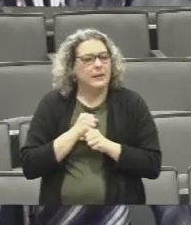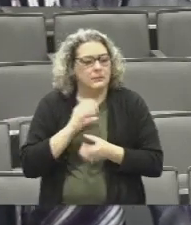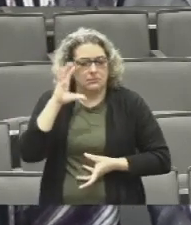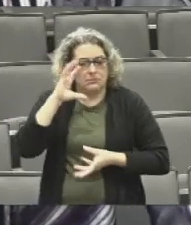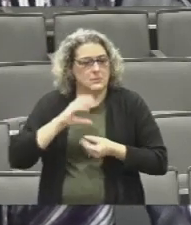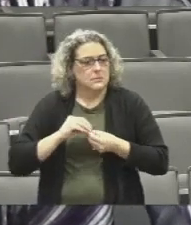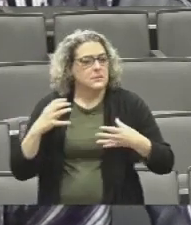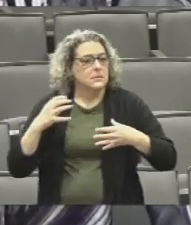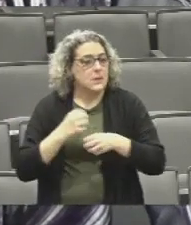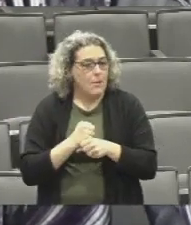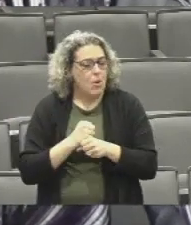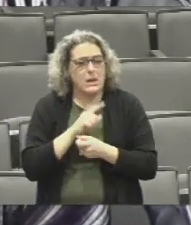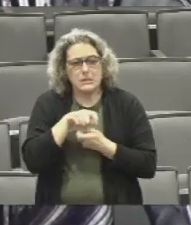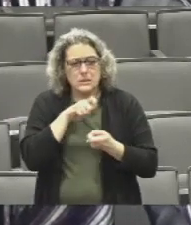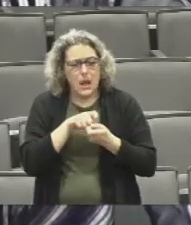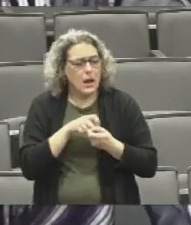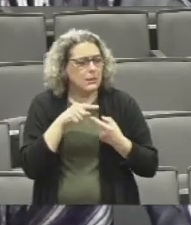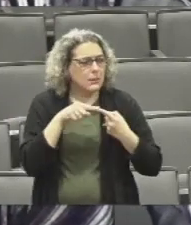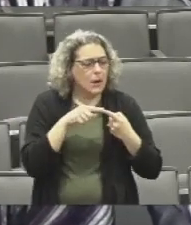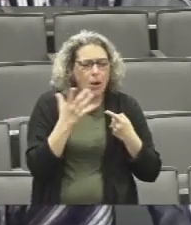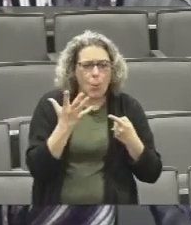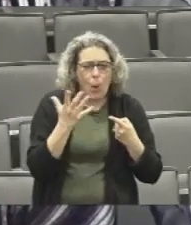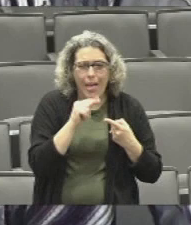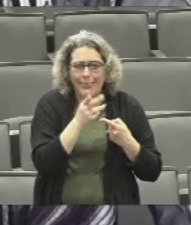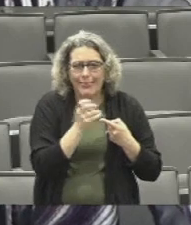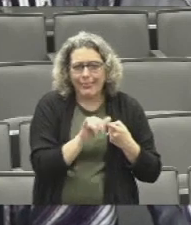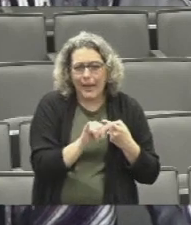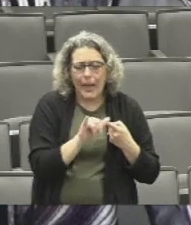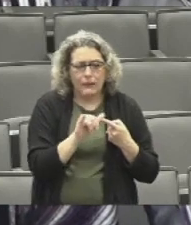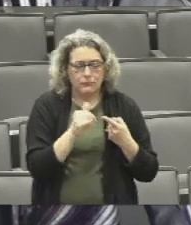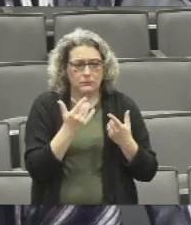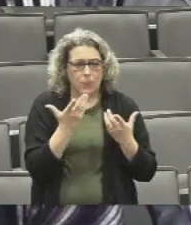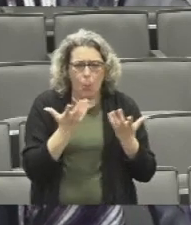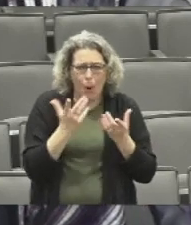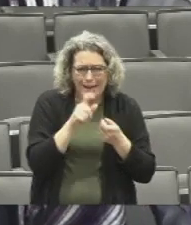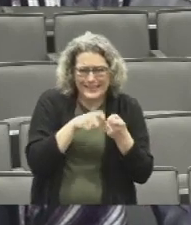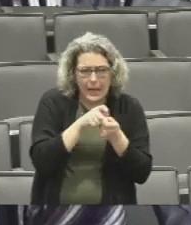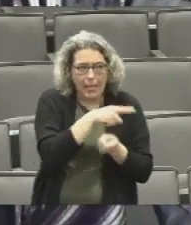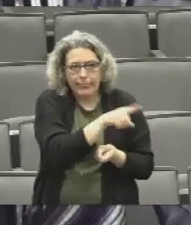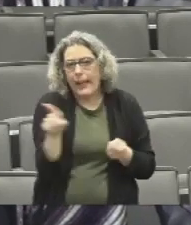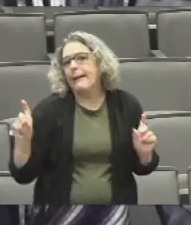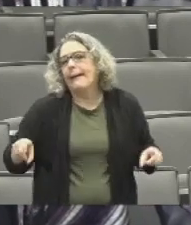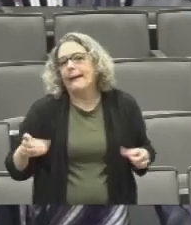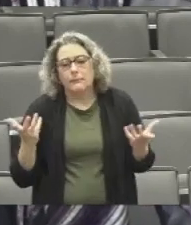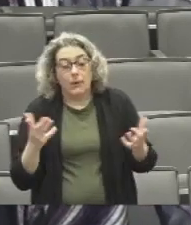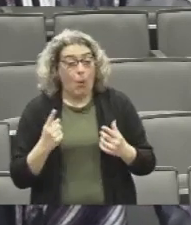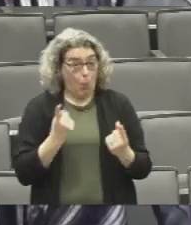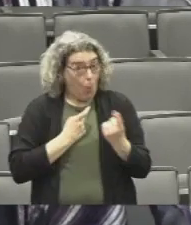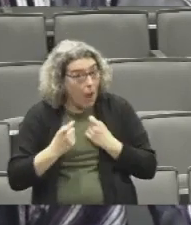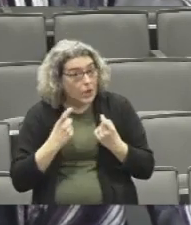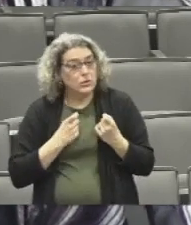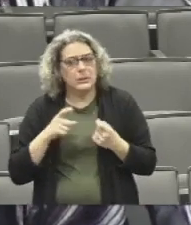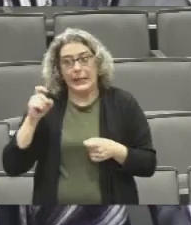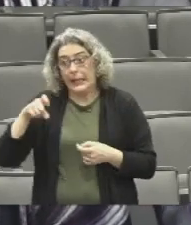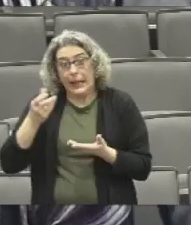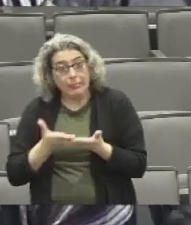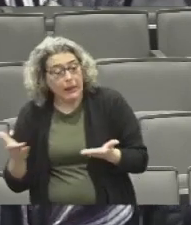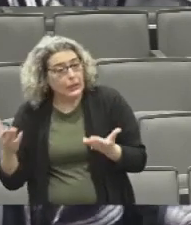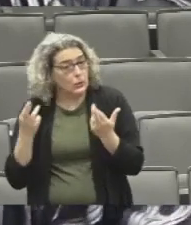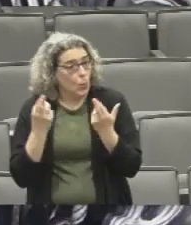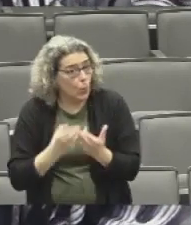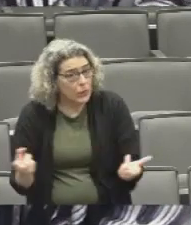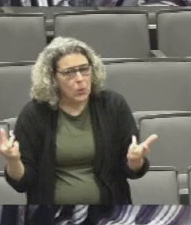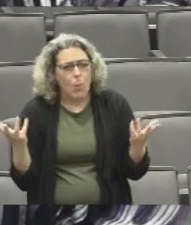those calls, what questions couldn't they answer or they need some clarification on. So we have really developed a